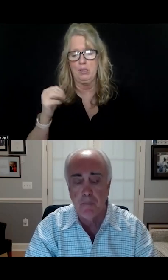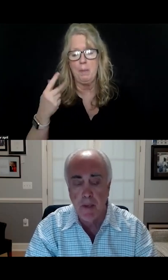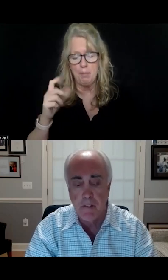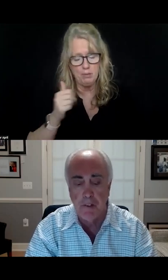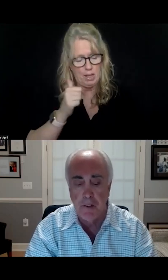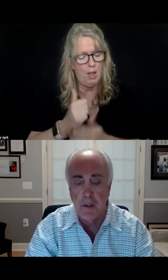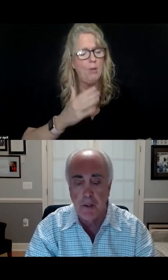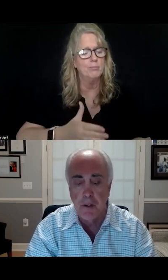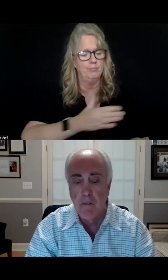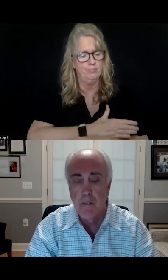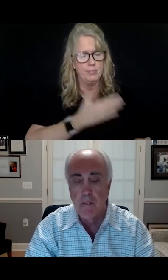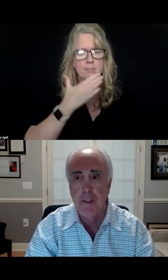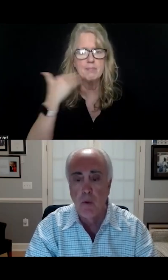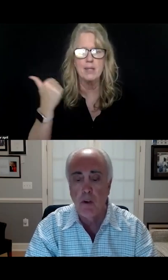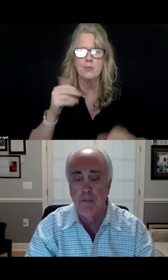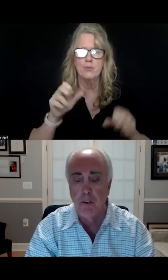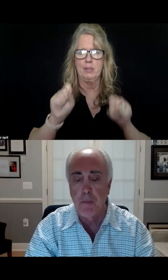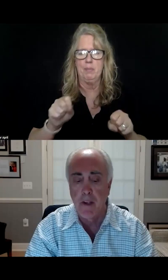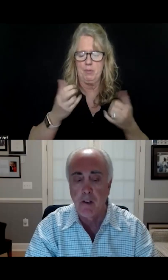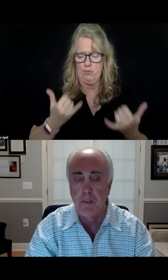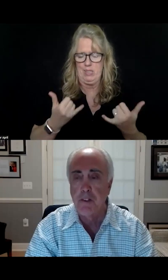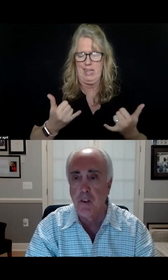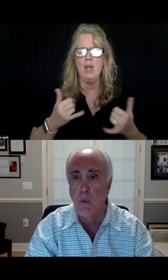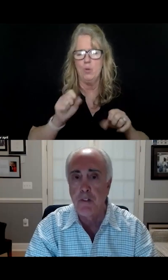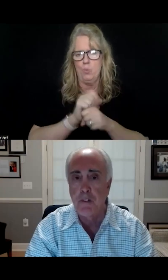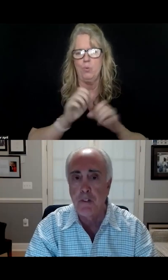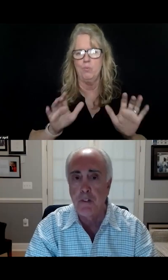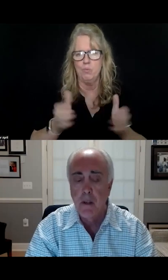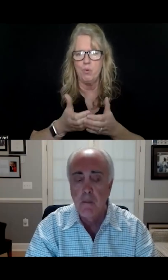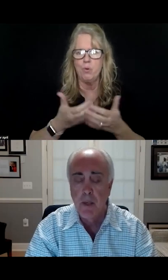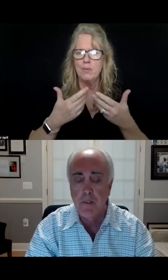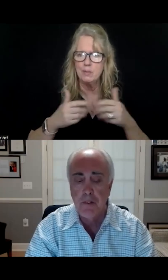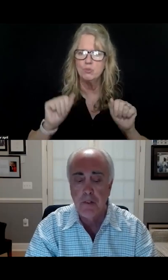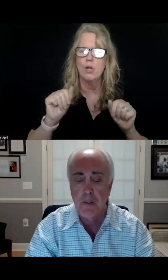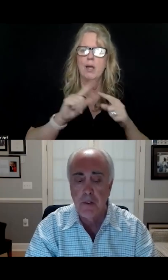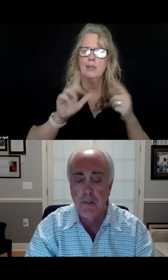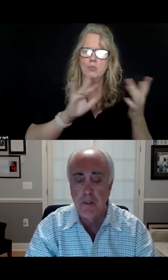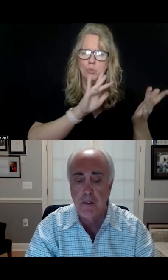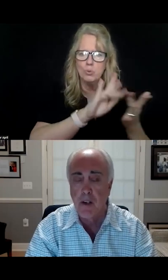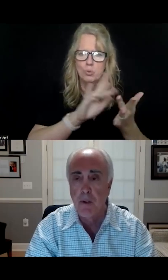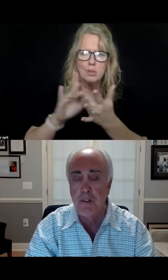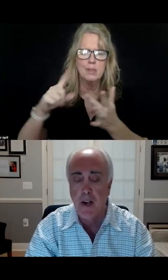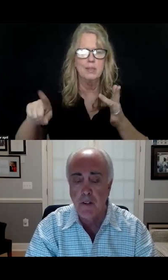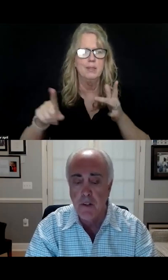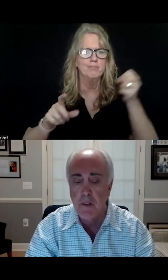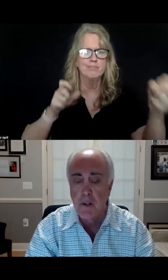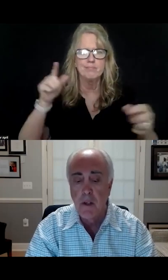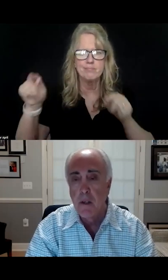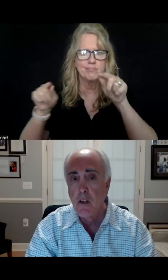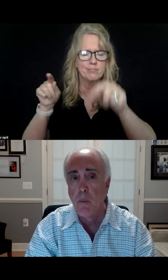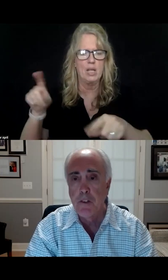the capacity of the existing workforce by increasing the reach of practitioners into areas of high